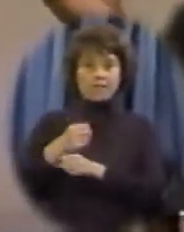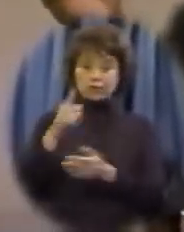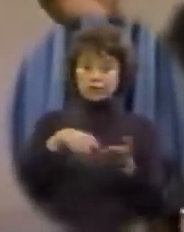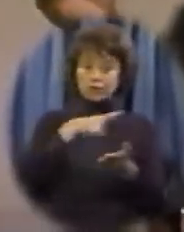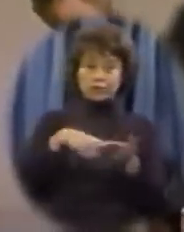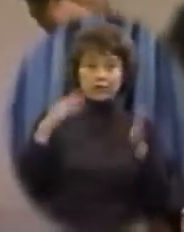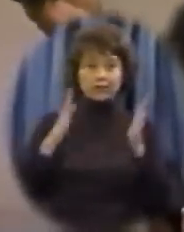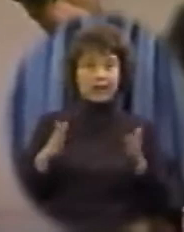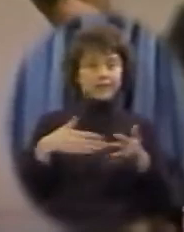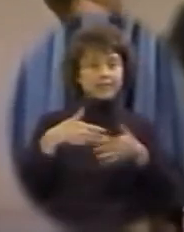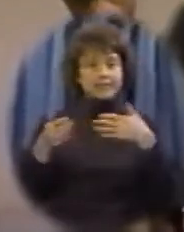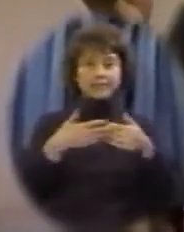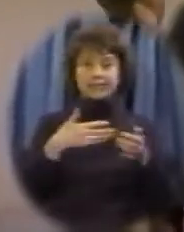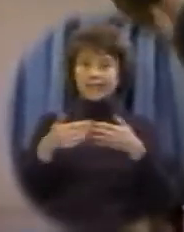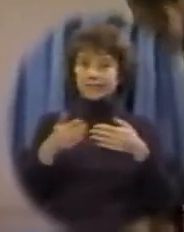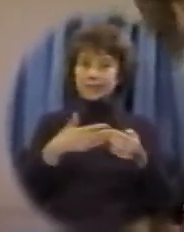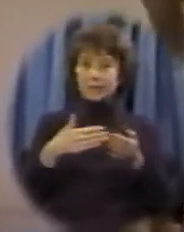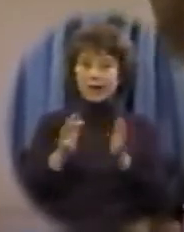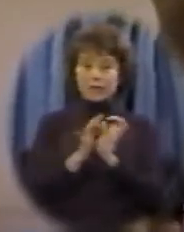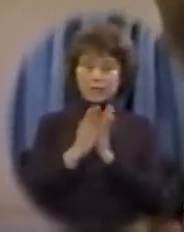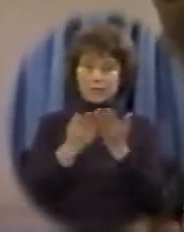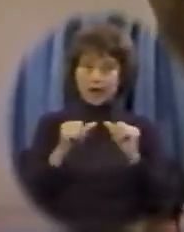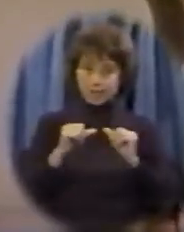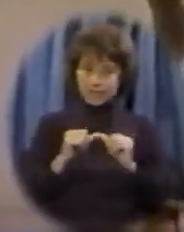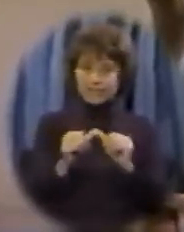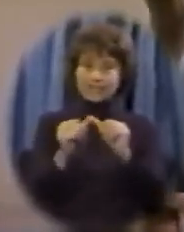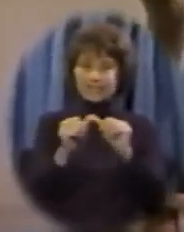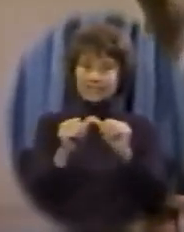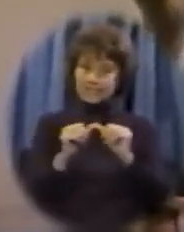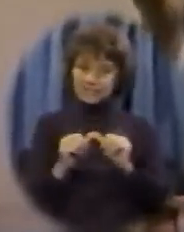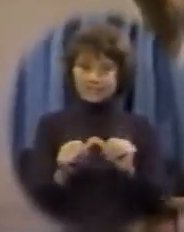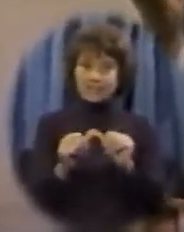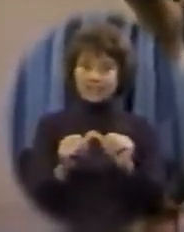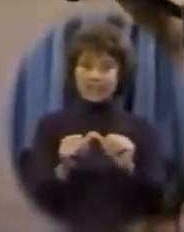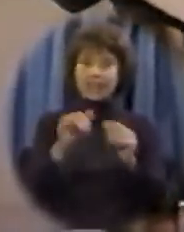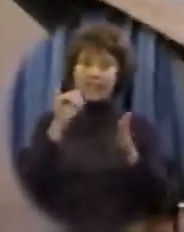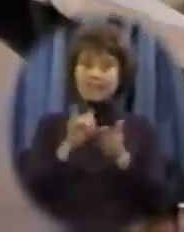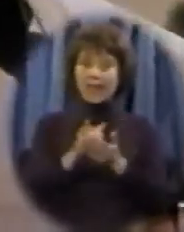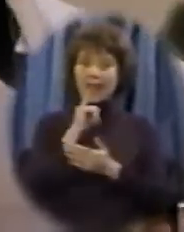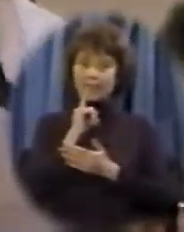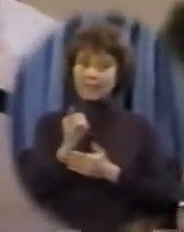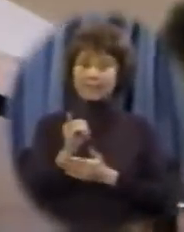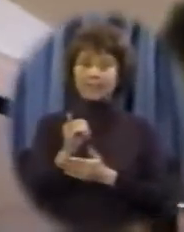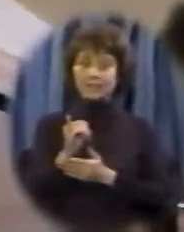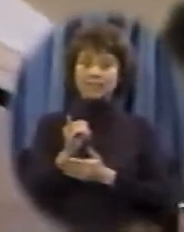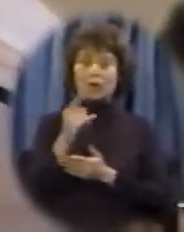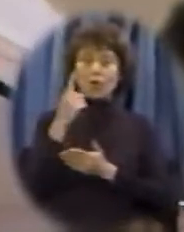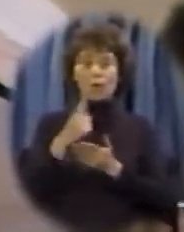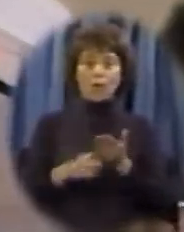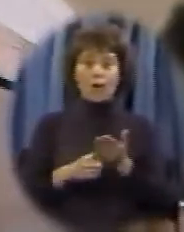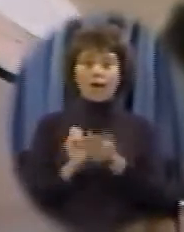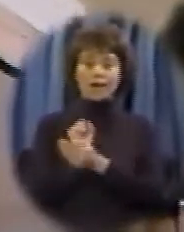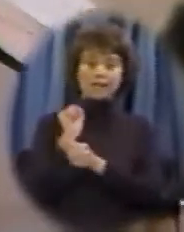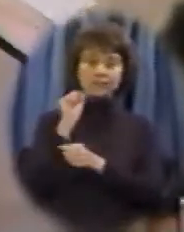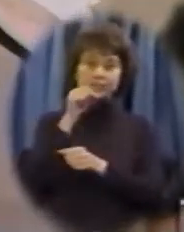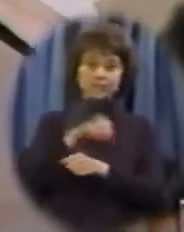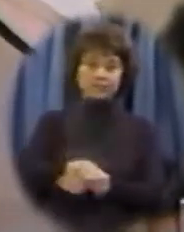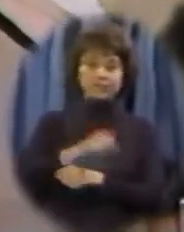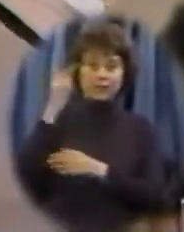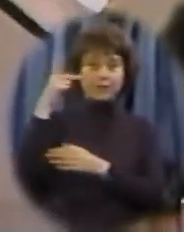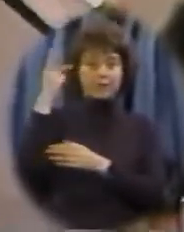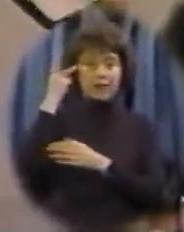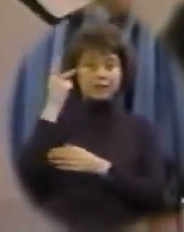vainly lash themselves to fury in his branches. That's the anvil that's worn out of many a critical sledge, and my